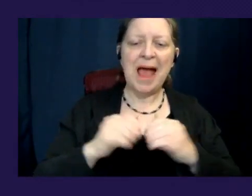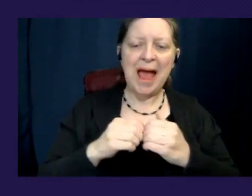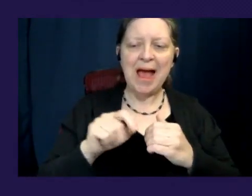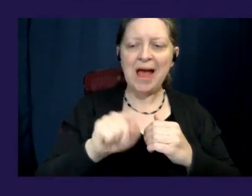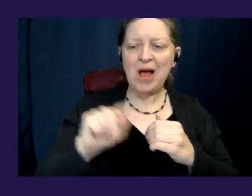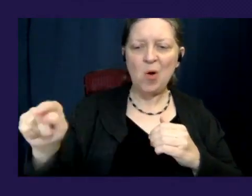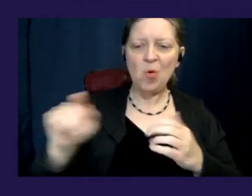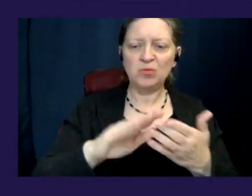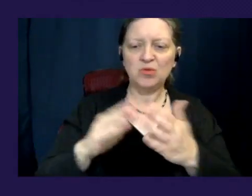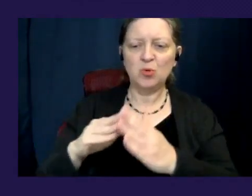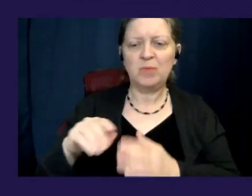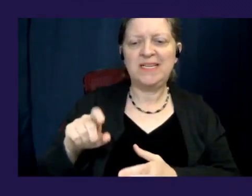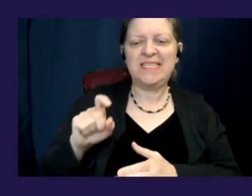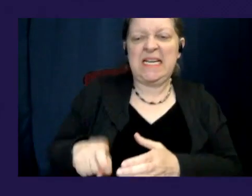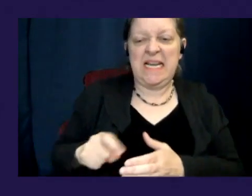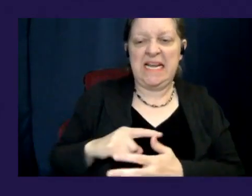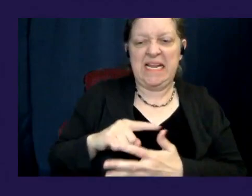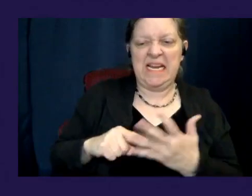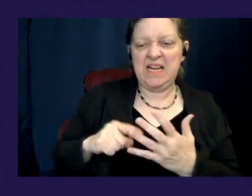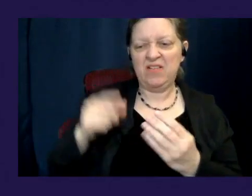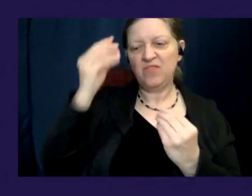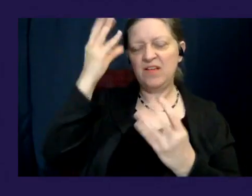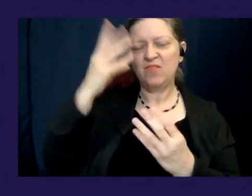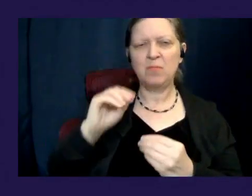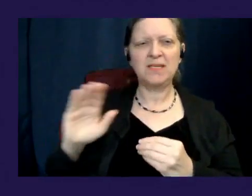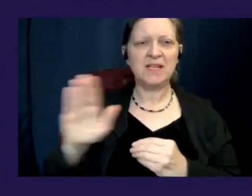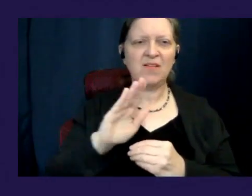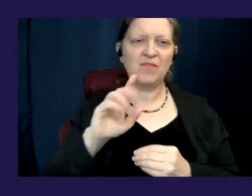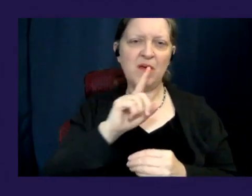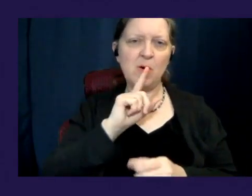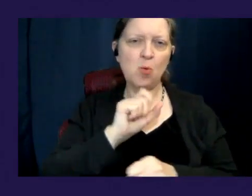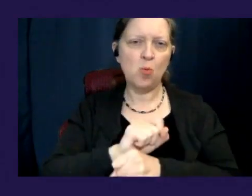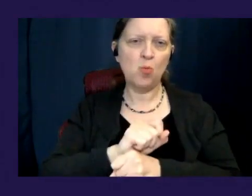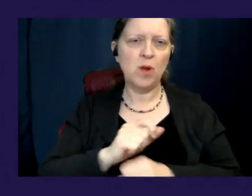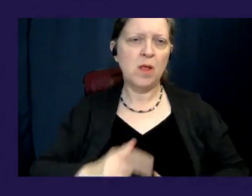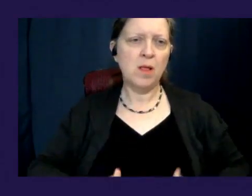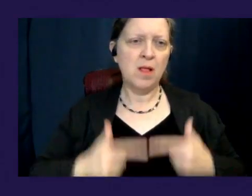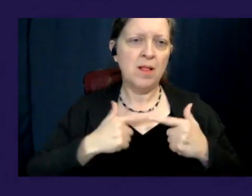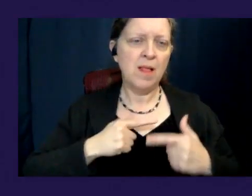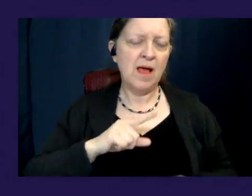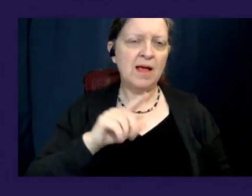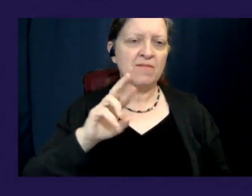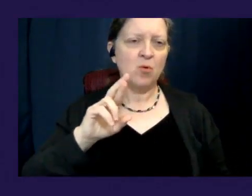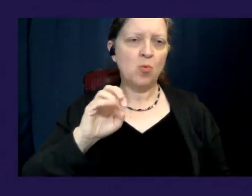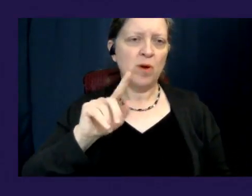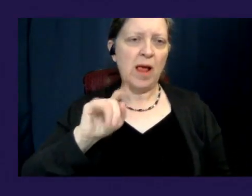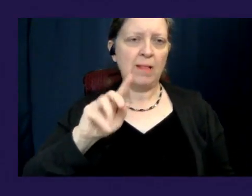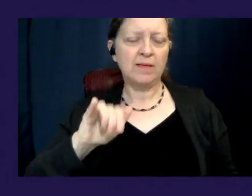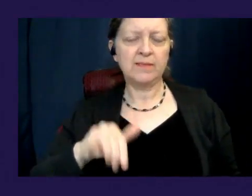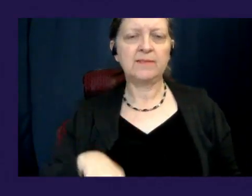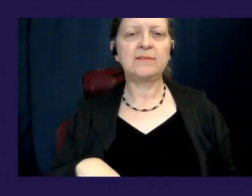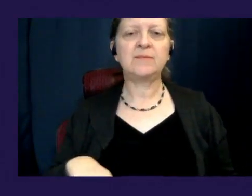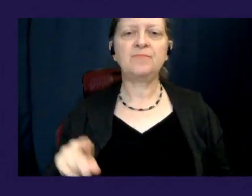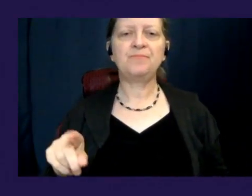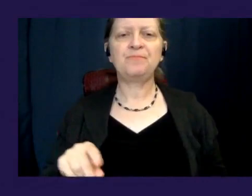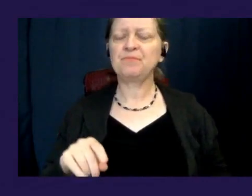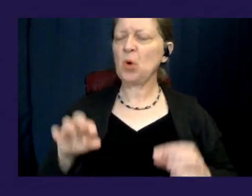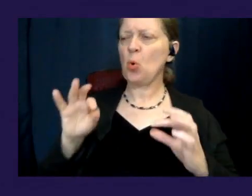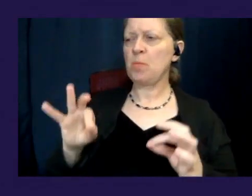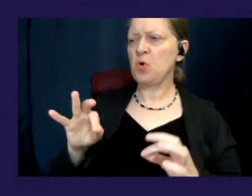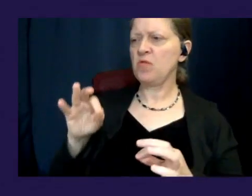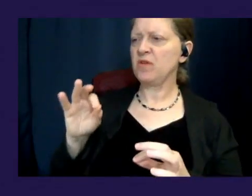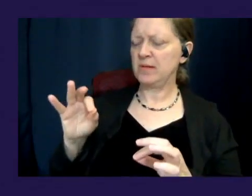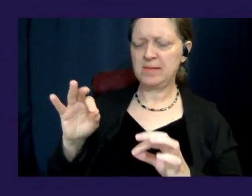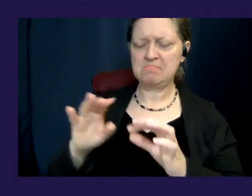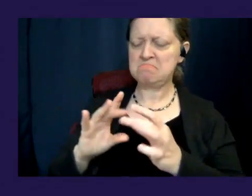lived realities. I think that's perfectly put. And maybe to link to the next question, I'd love to get Maddie's